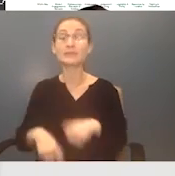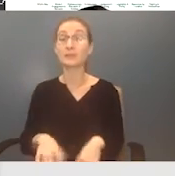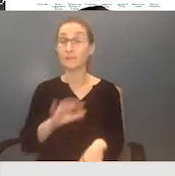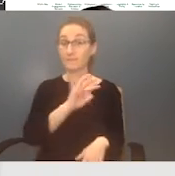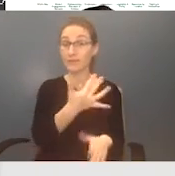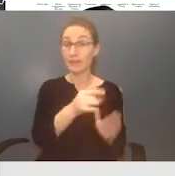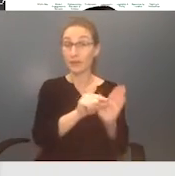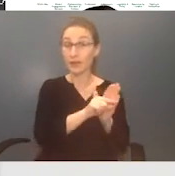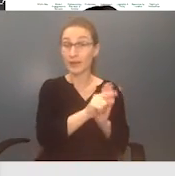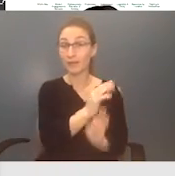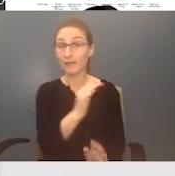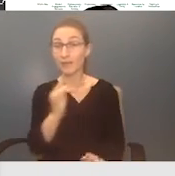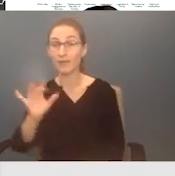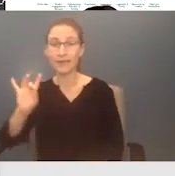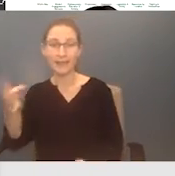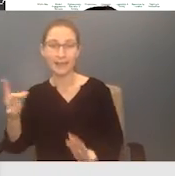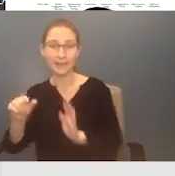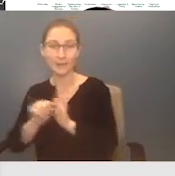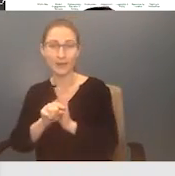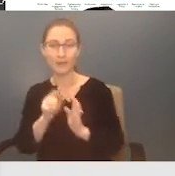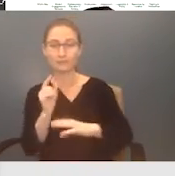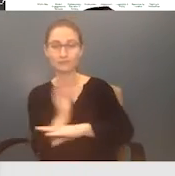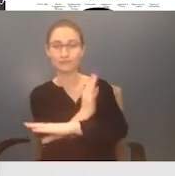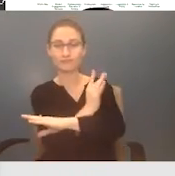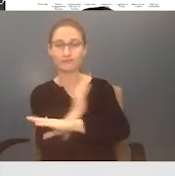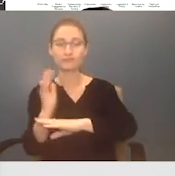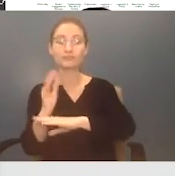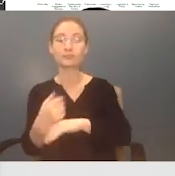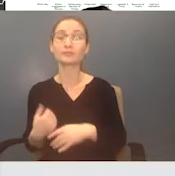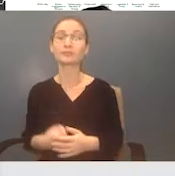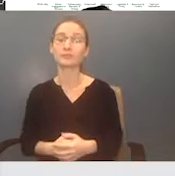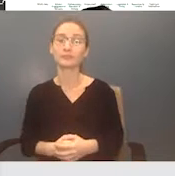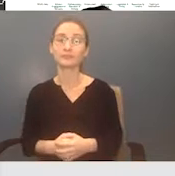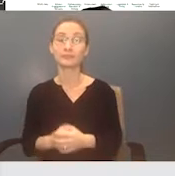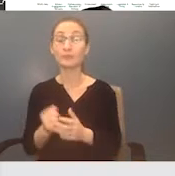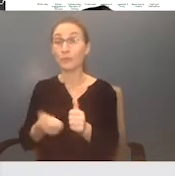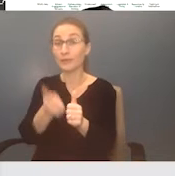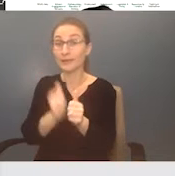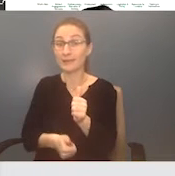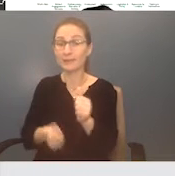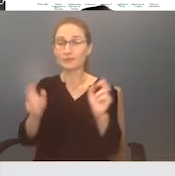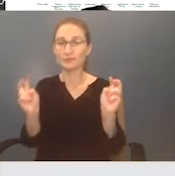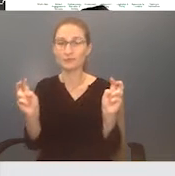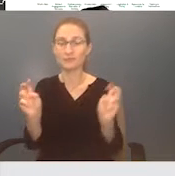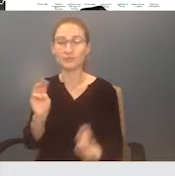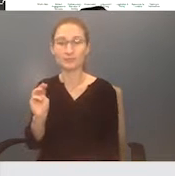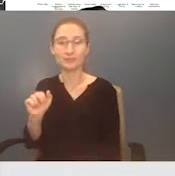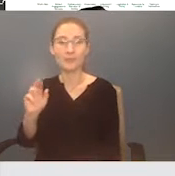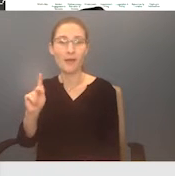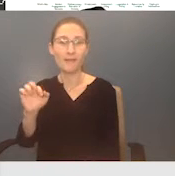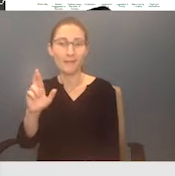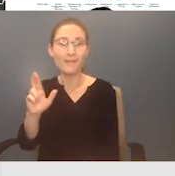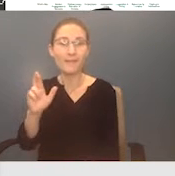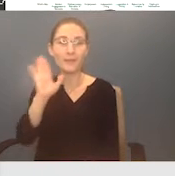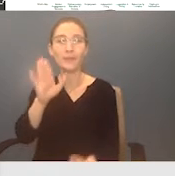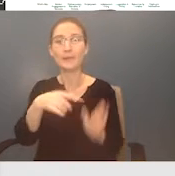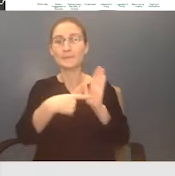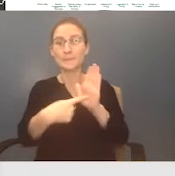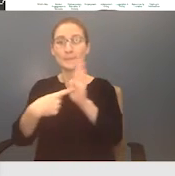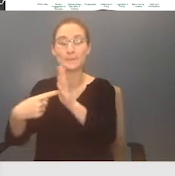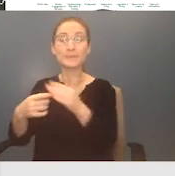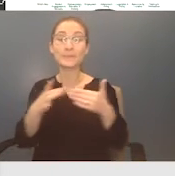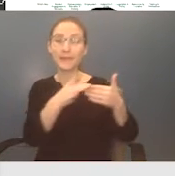really practical hands-on information. Each trail marker is sort of guides you through the middle school. So it starts